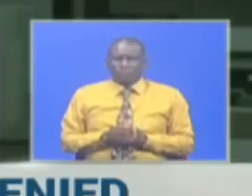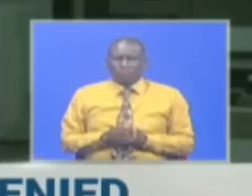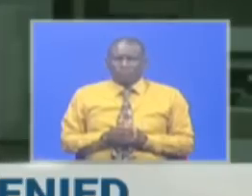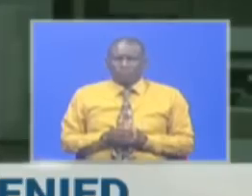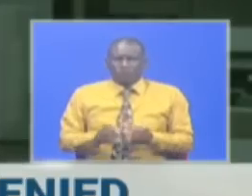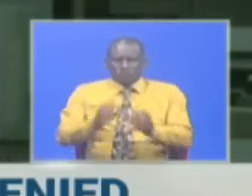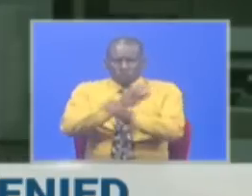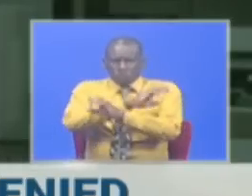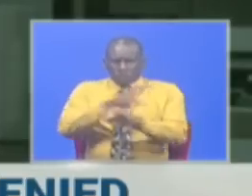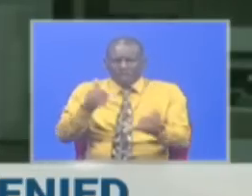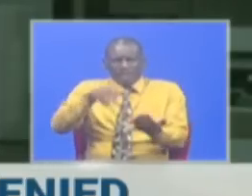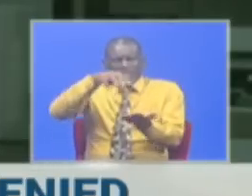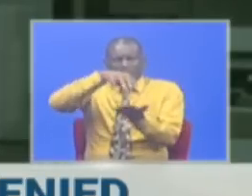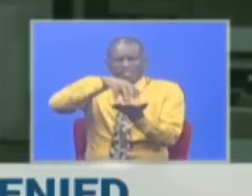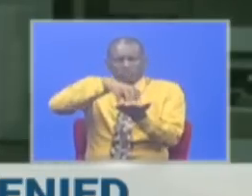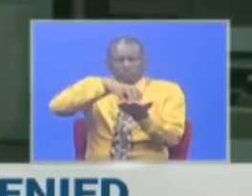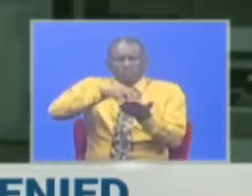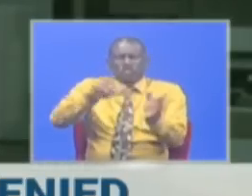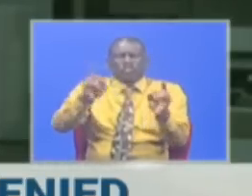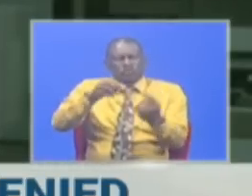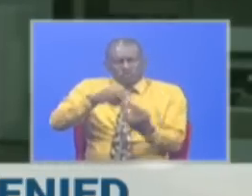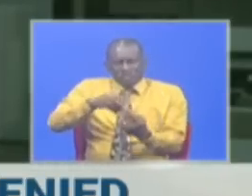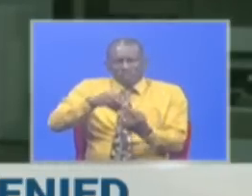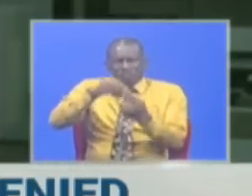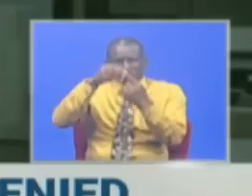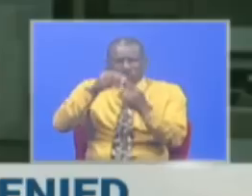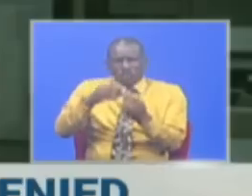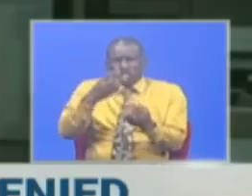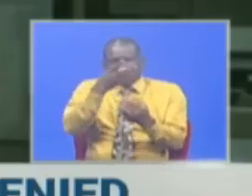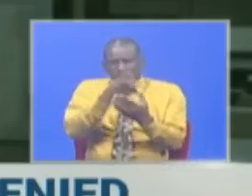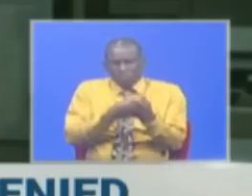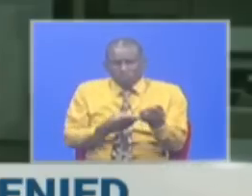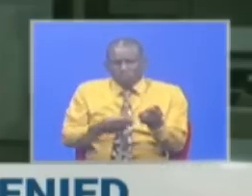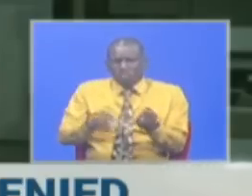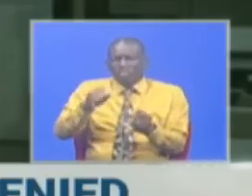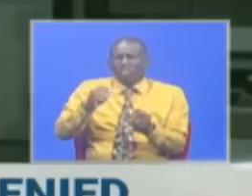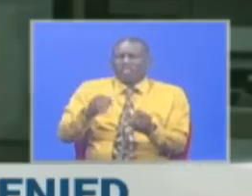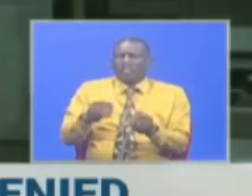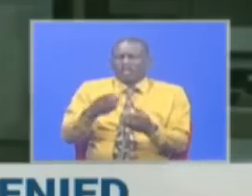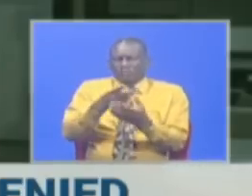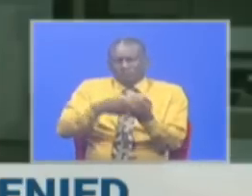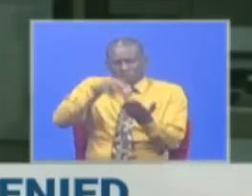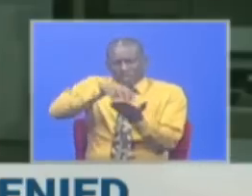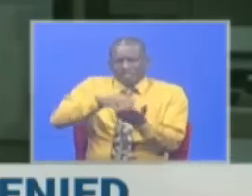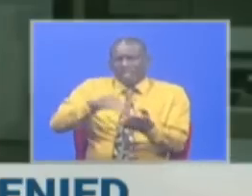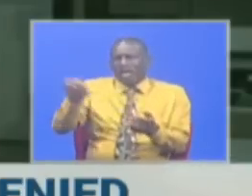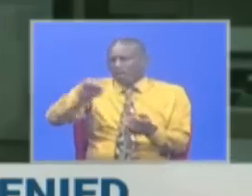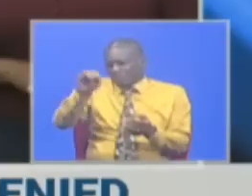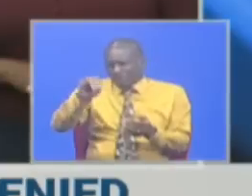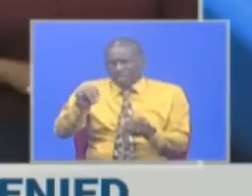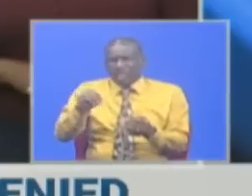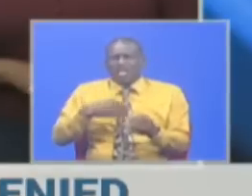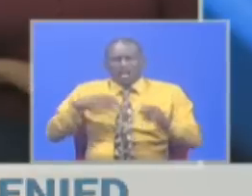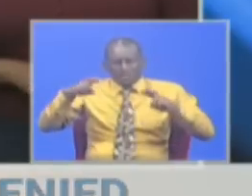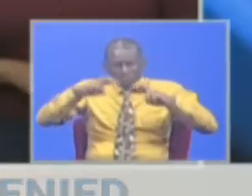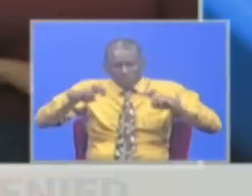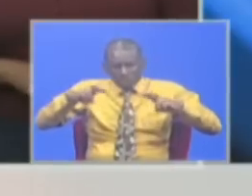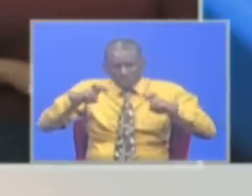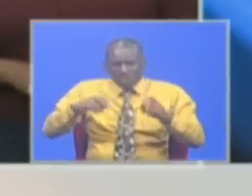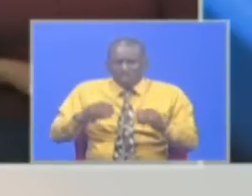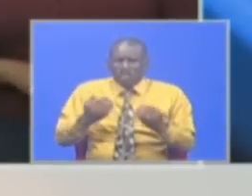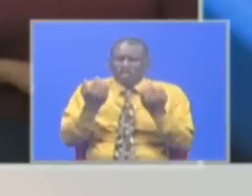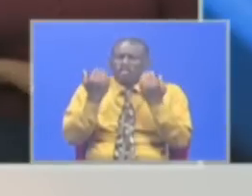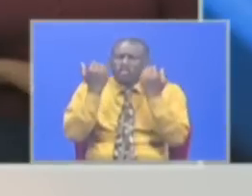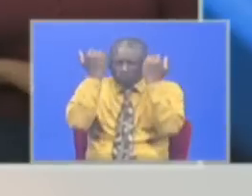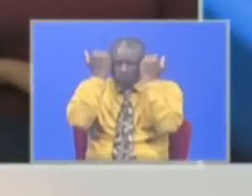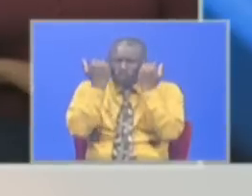Well, the situation is not unique in both cases, and Mel Miendo has been digging through judicial,